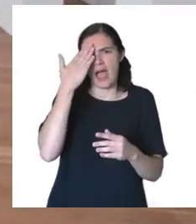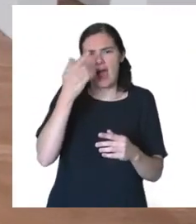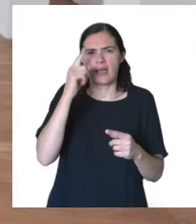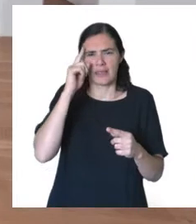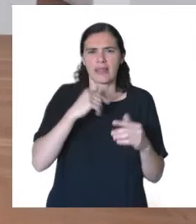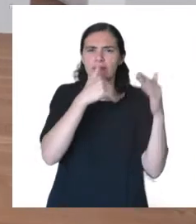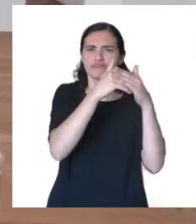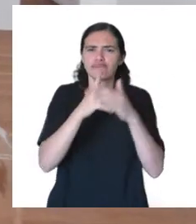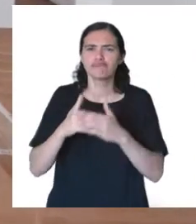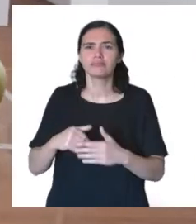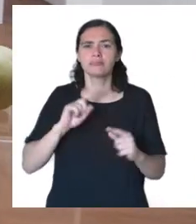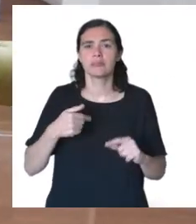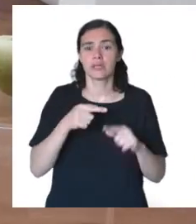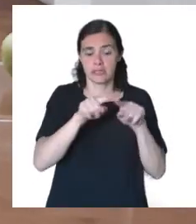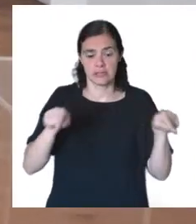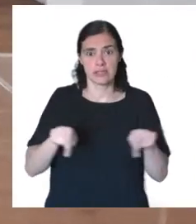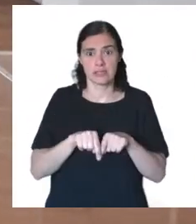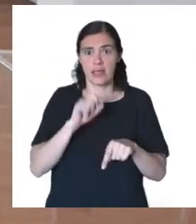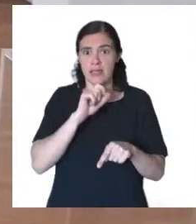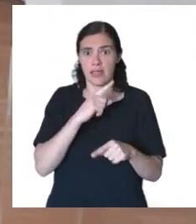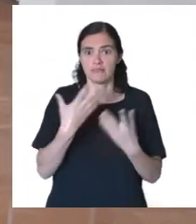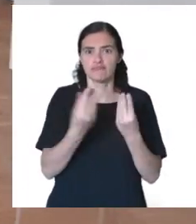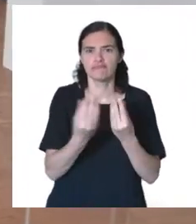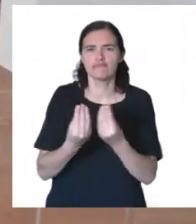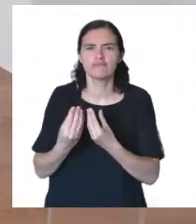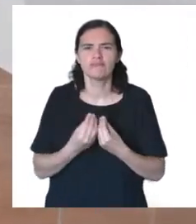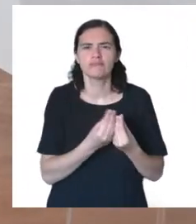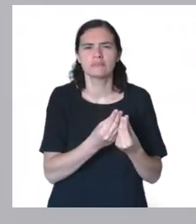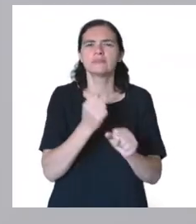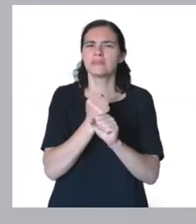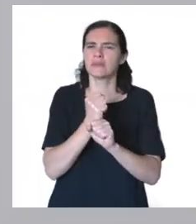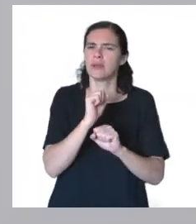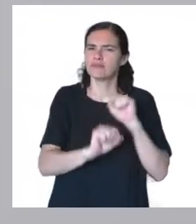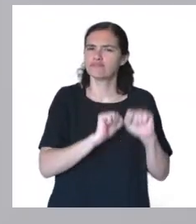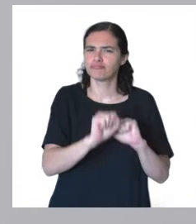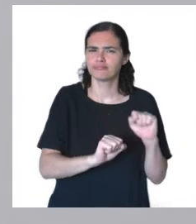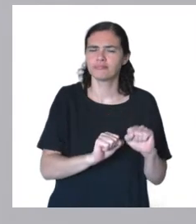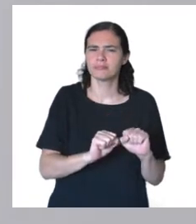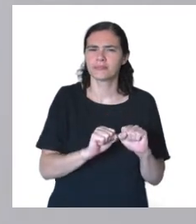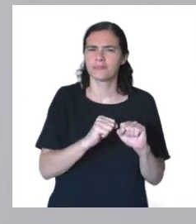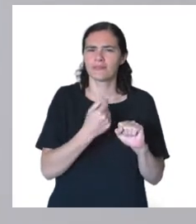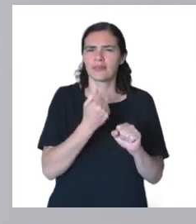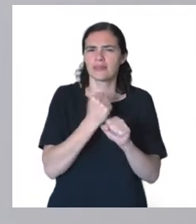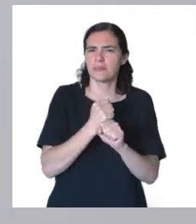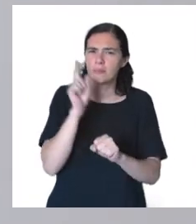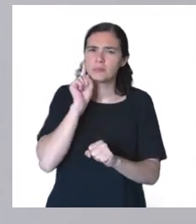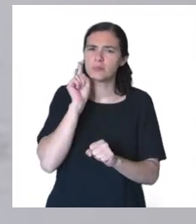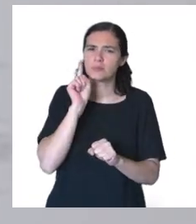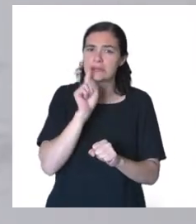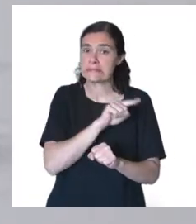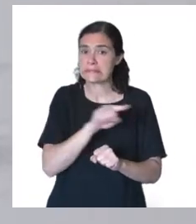a chronological development. So here we are in a room that brought together very early work,